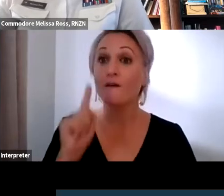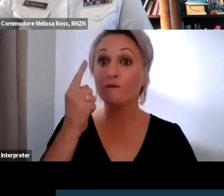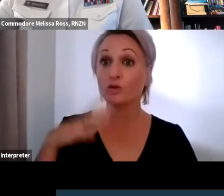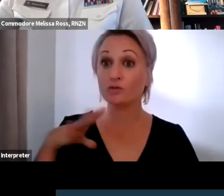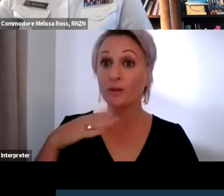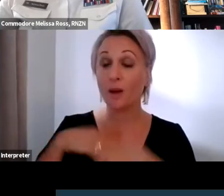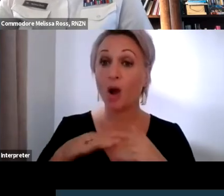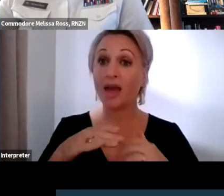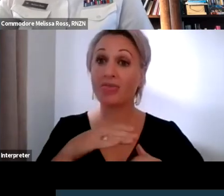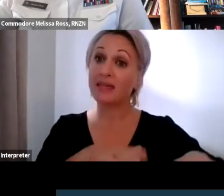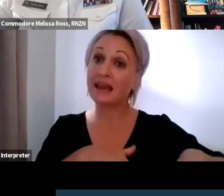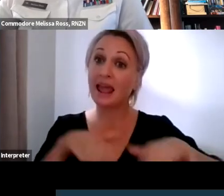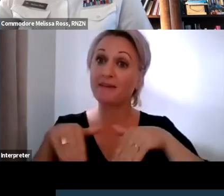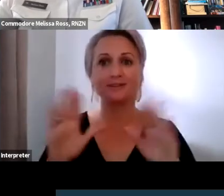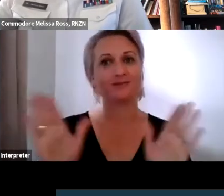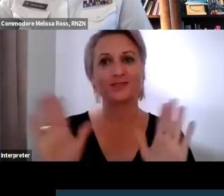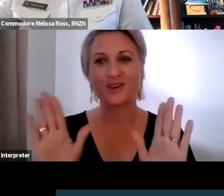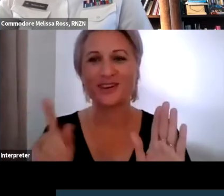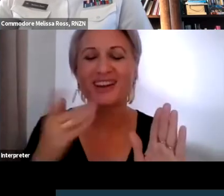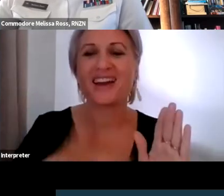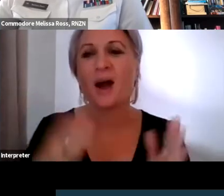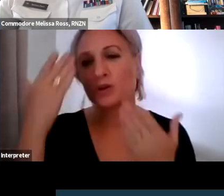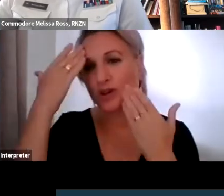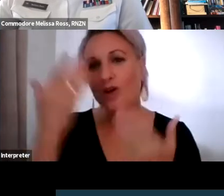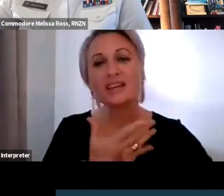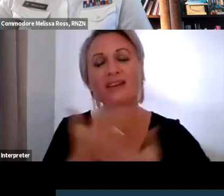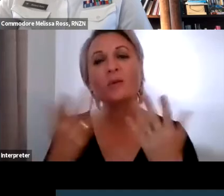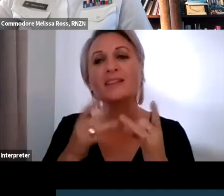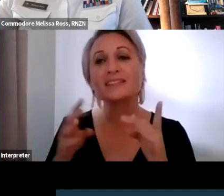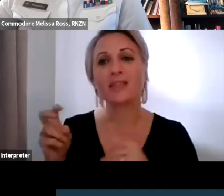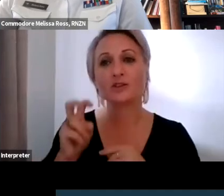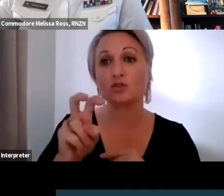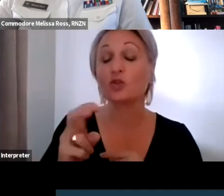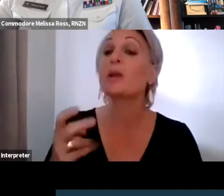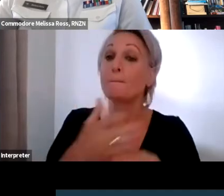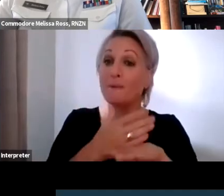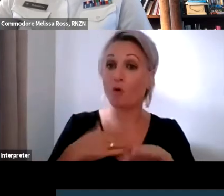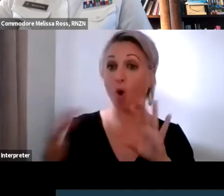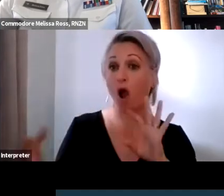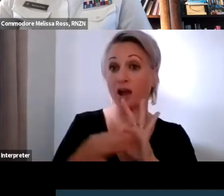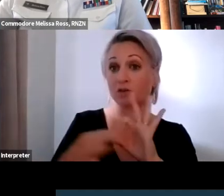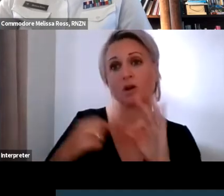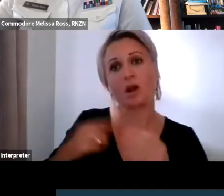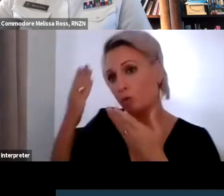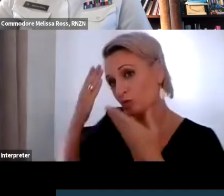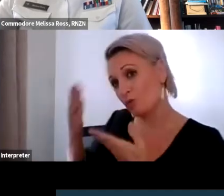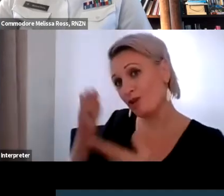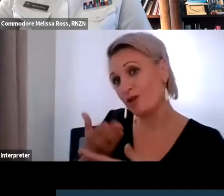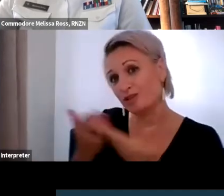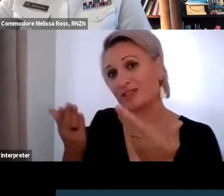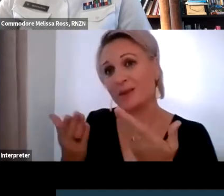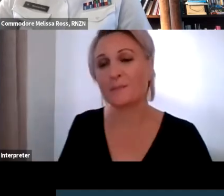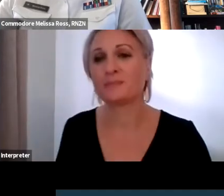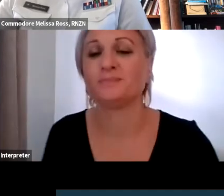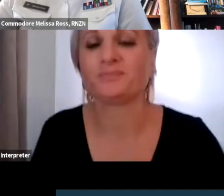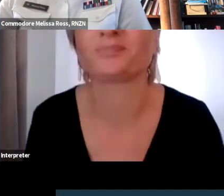and I do want to acknowledge all those that started on this journey well before me and carved the path that I'm now